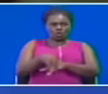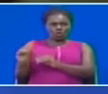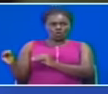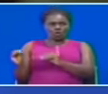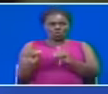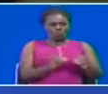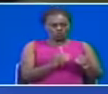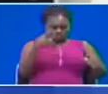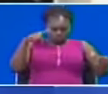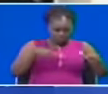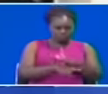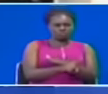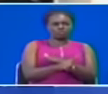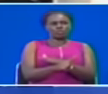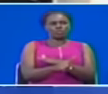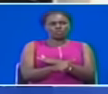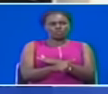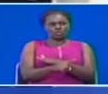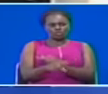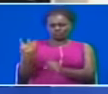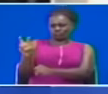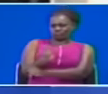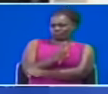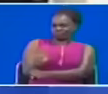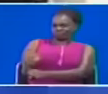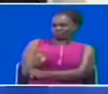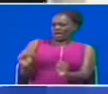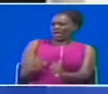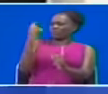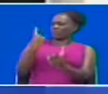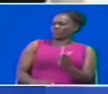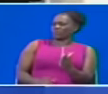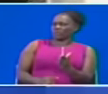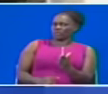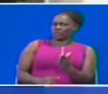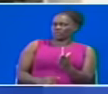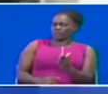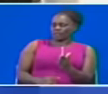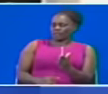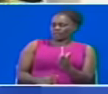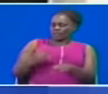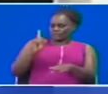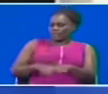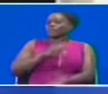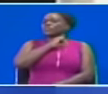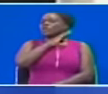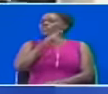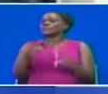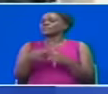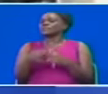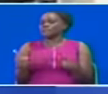right to the entrance into the chambers to monitor goings on. As usual, as soon as the shouting match